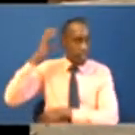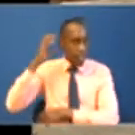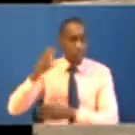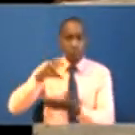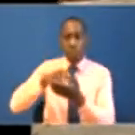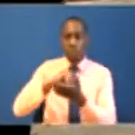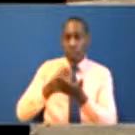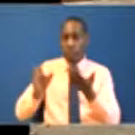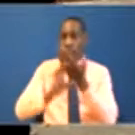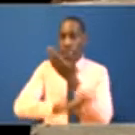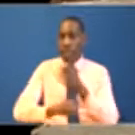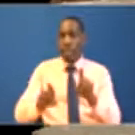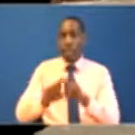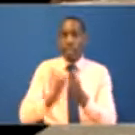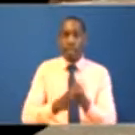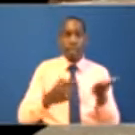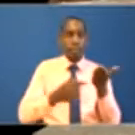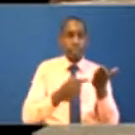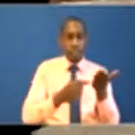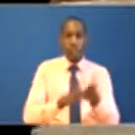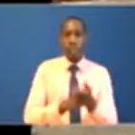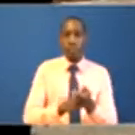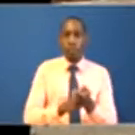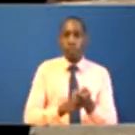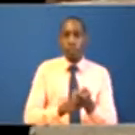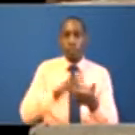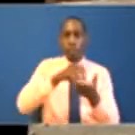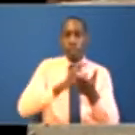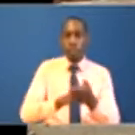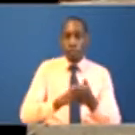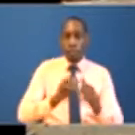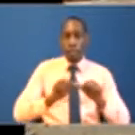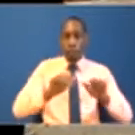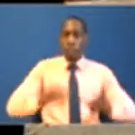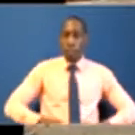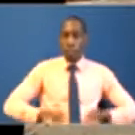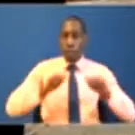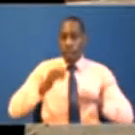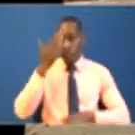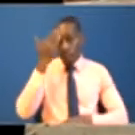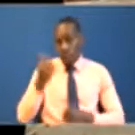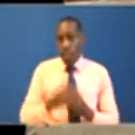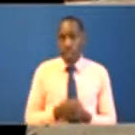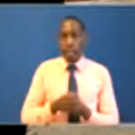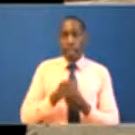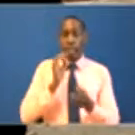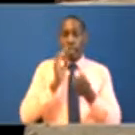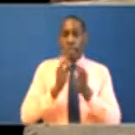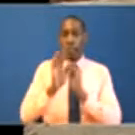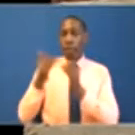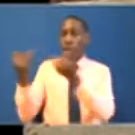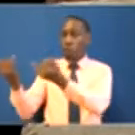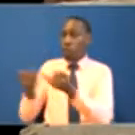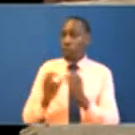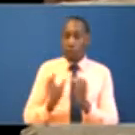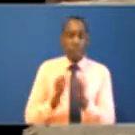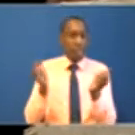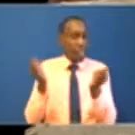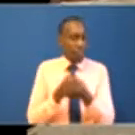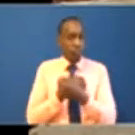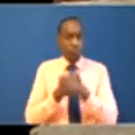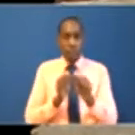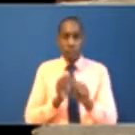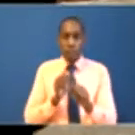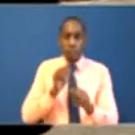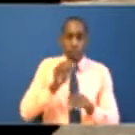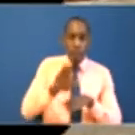across the country even the digital platforms will be alive because um if you're not an invited guest you will not be able to